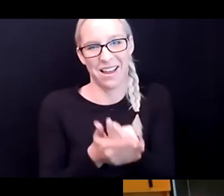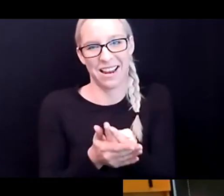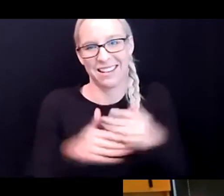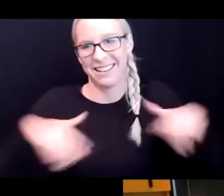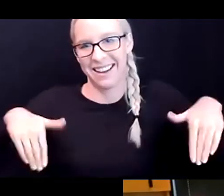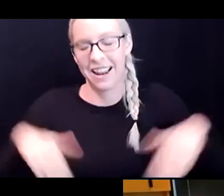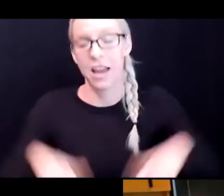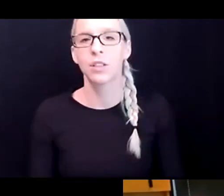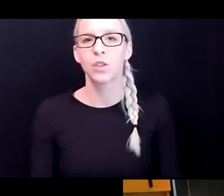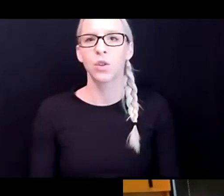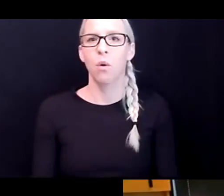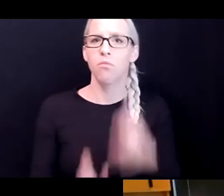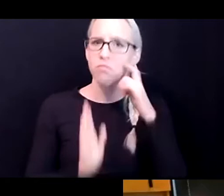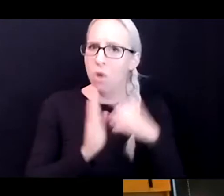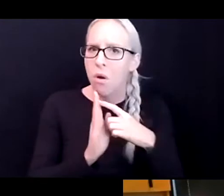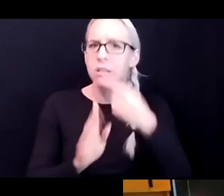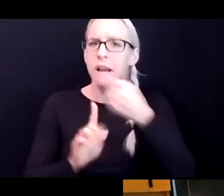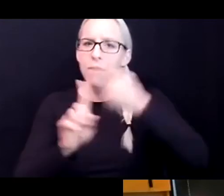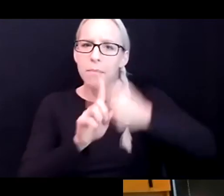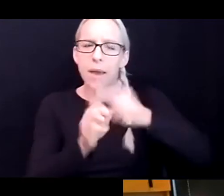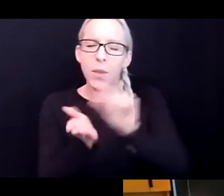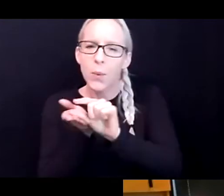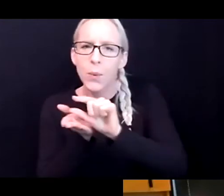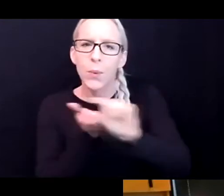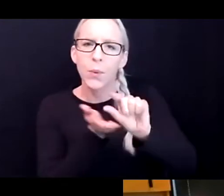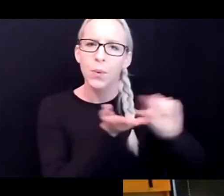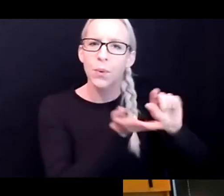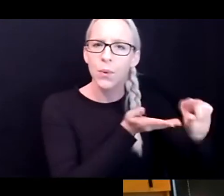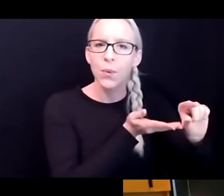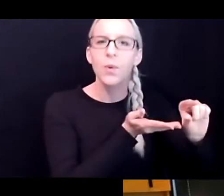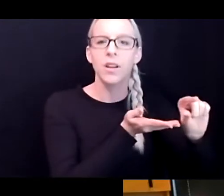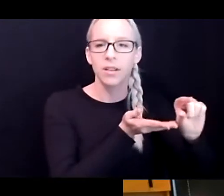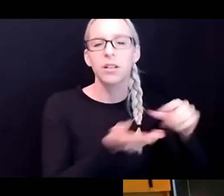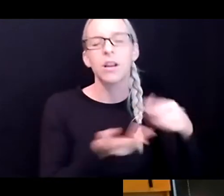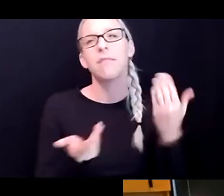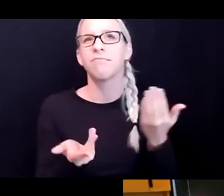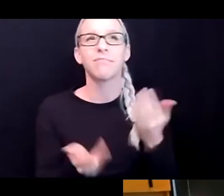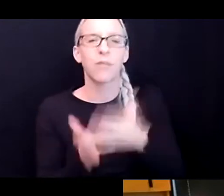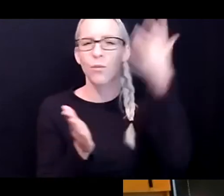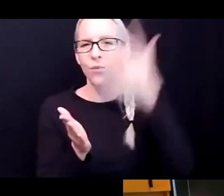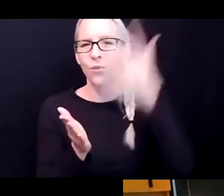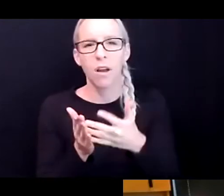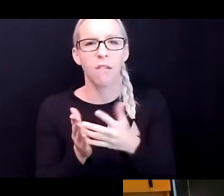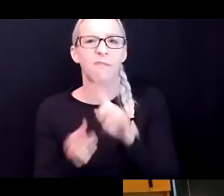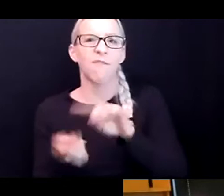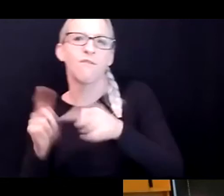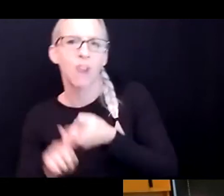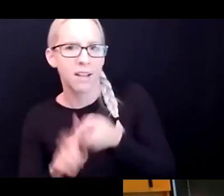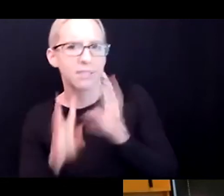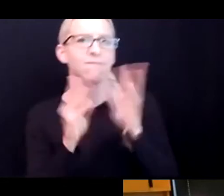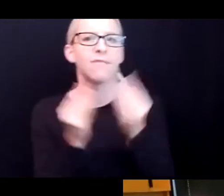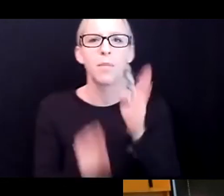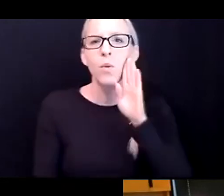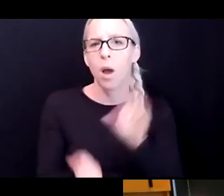in a little bit every month. We do occasionally get friends and family who will also contribute to the account on a,